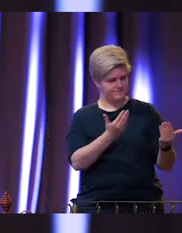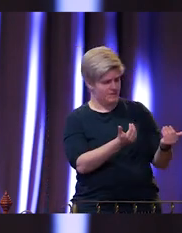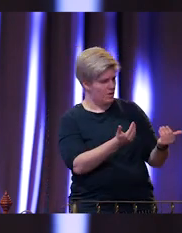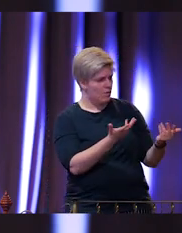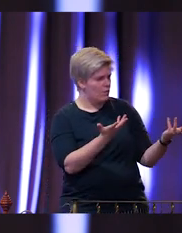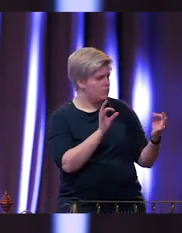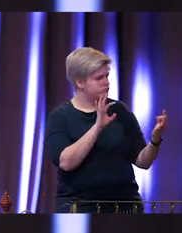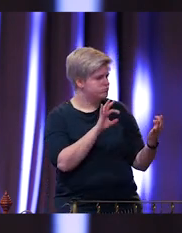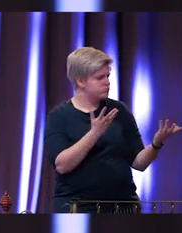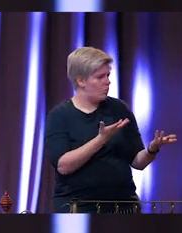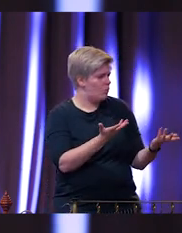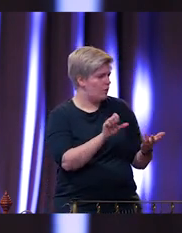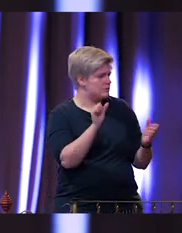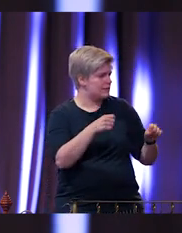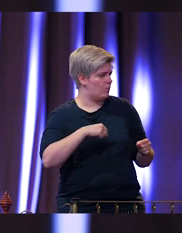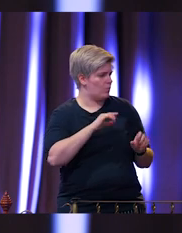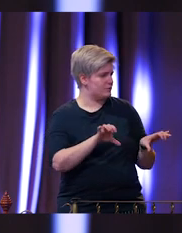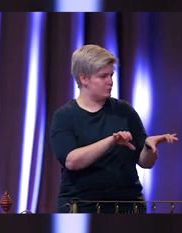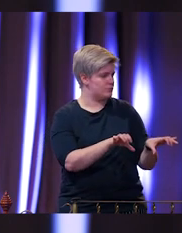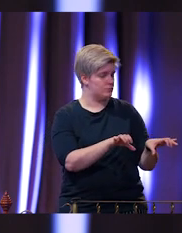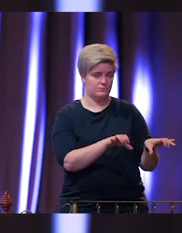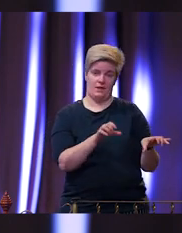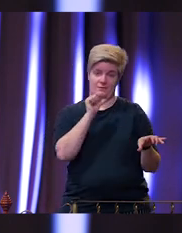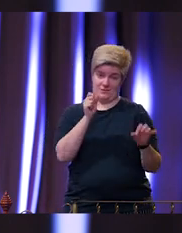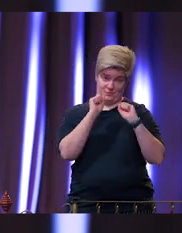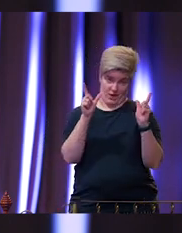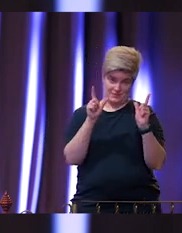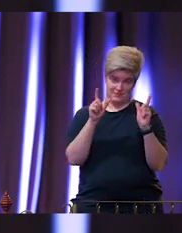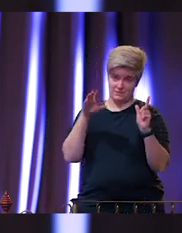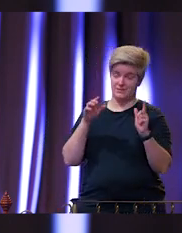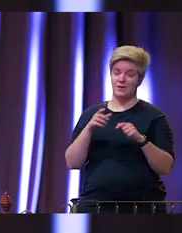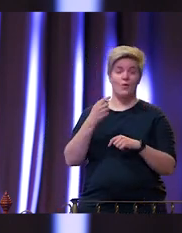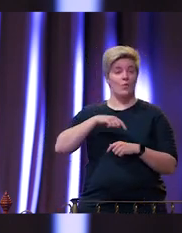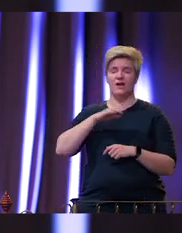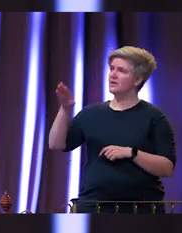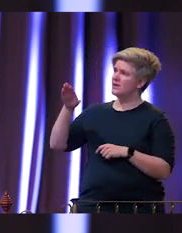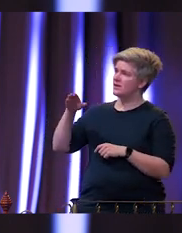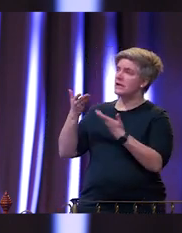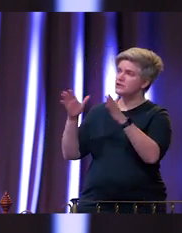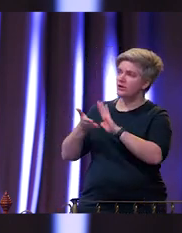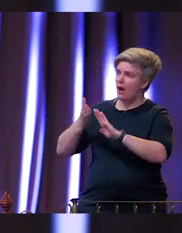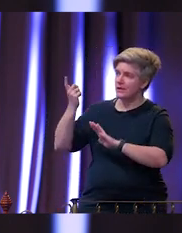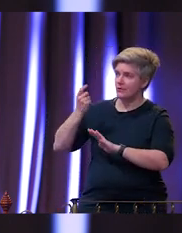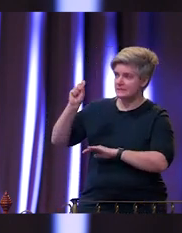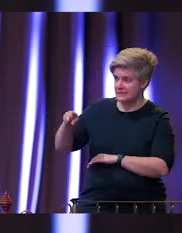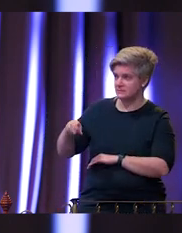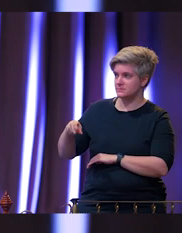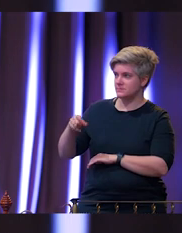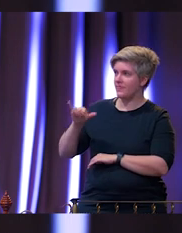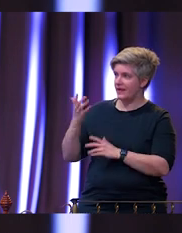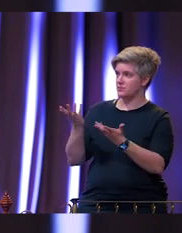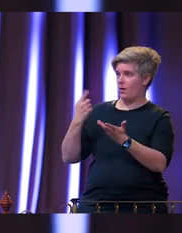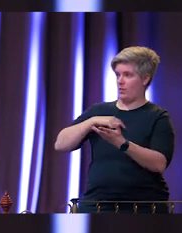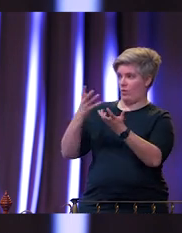can do. And no surprise to Arts Work Fund, we heard general operating grants. That's what we would like